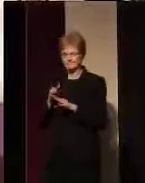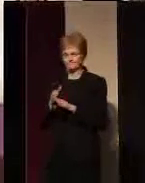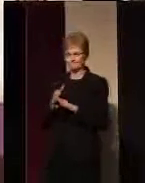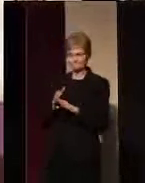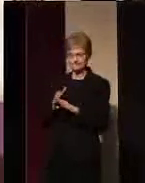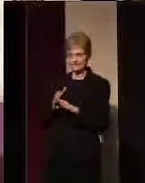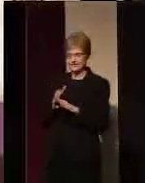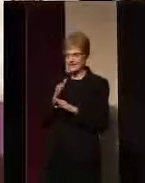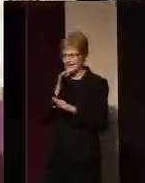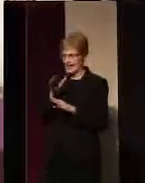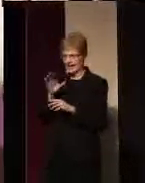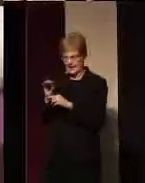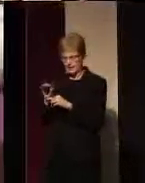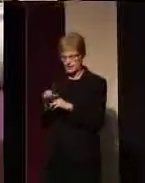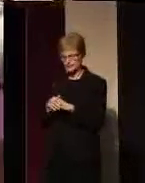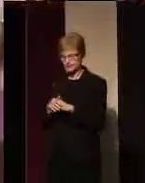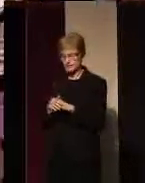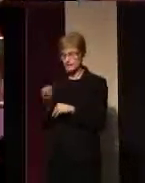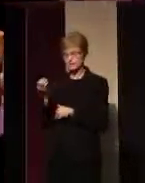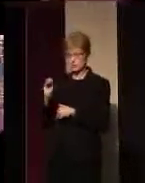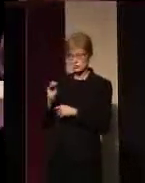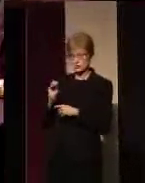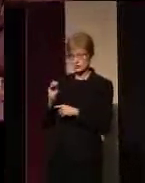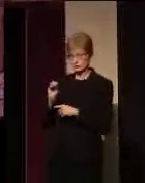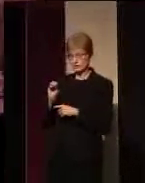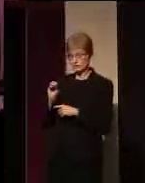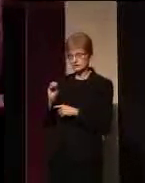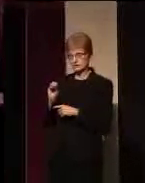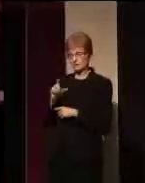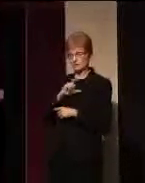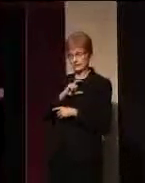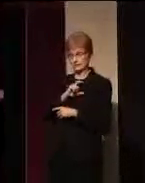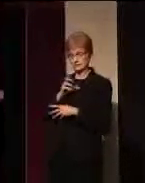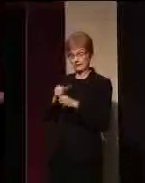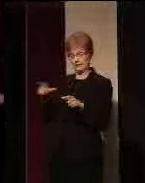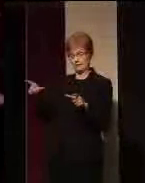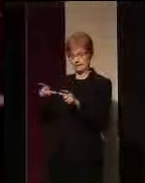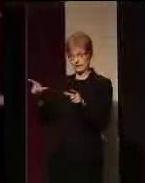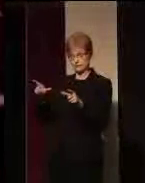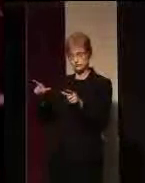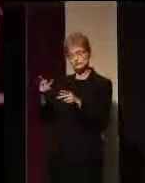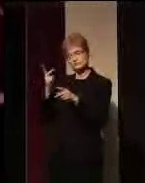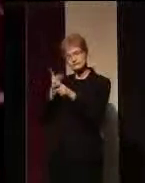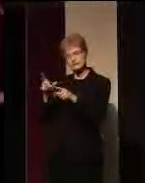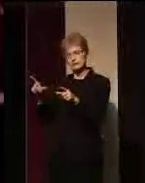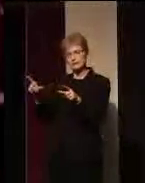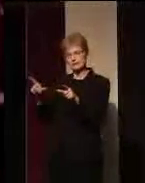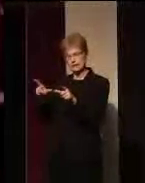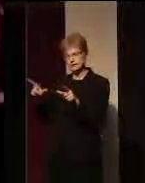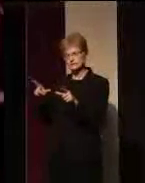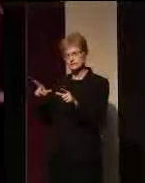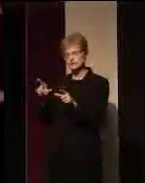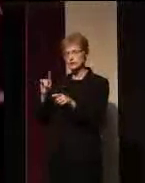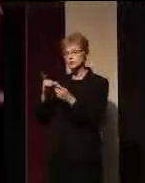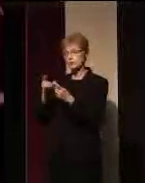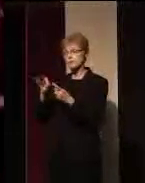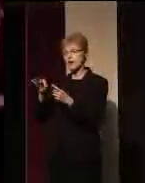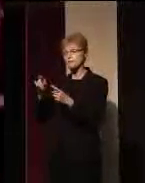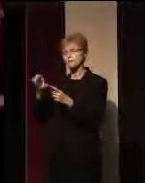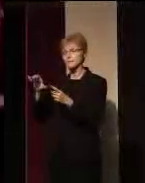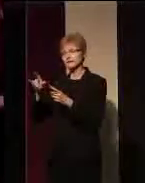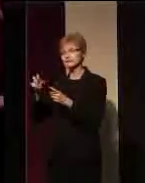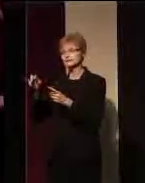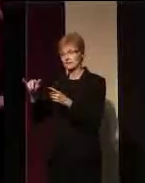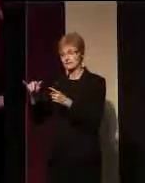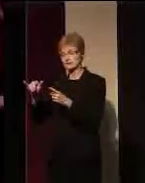In Missouri, in order to maintain license as a police officer, under the Department of Public Safety, Peace Officer